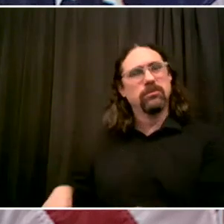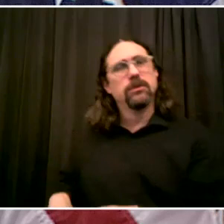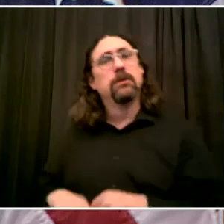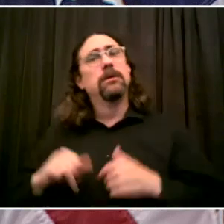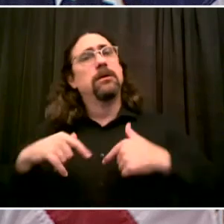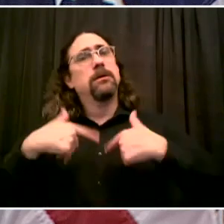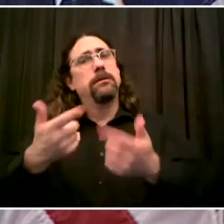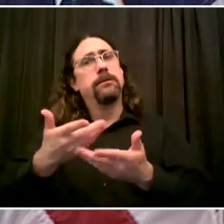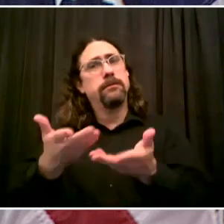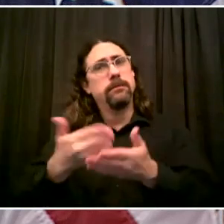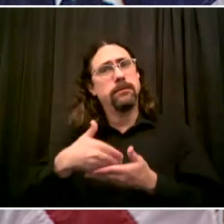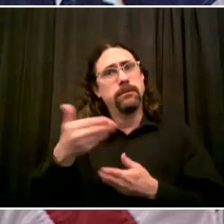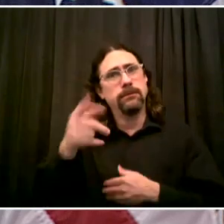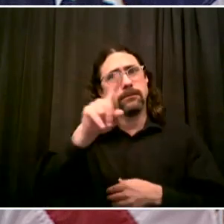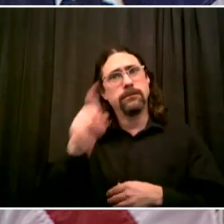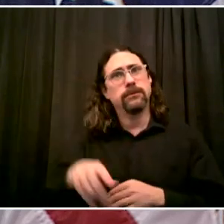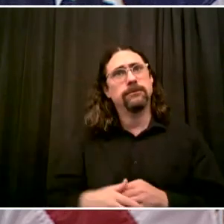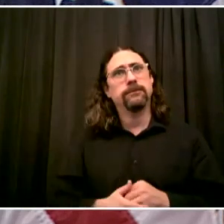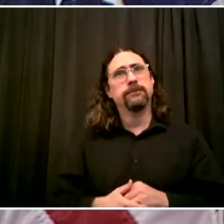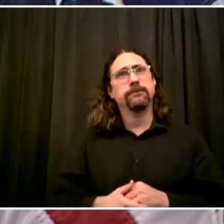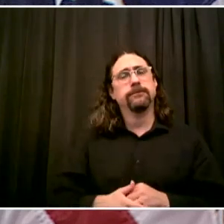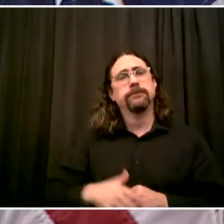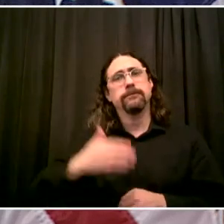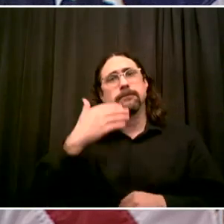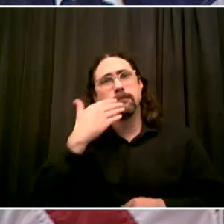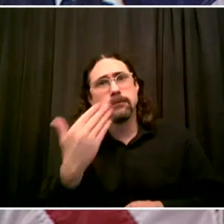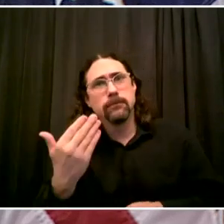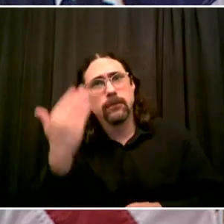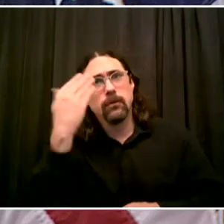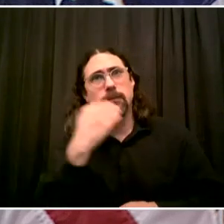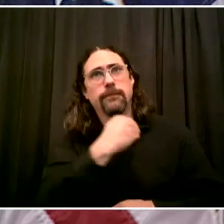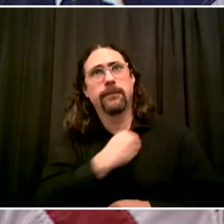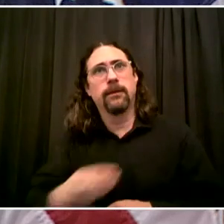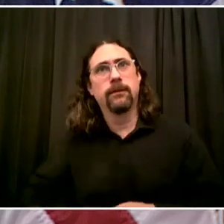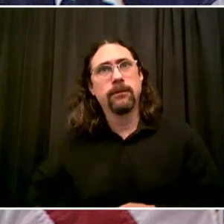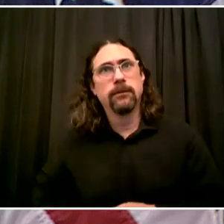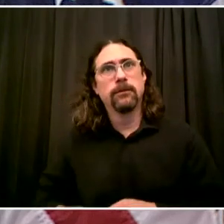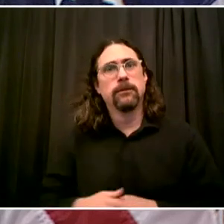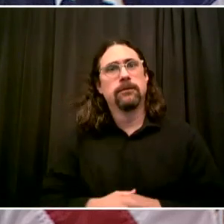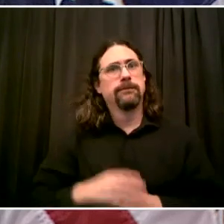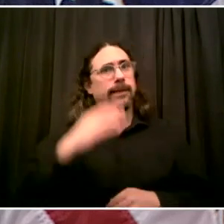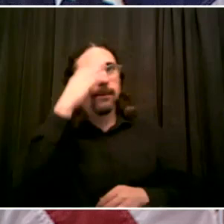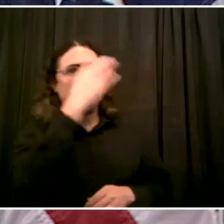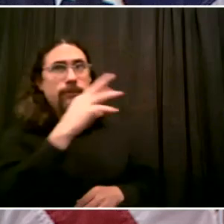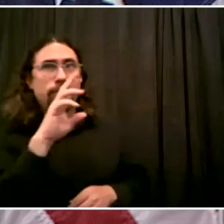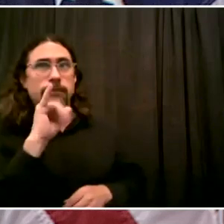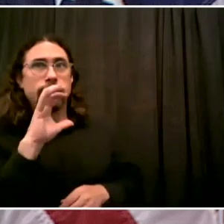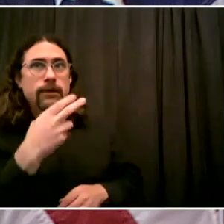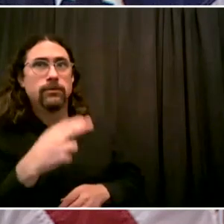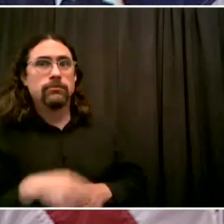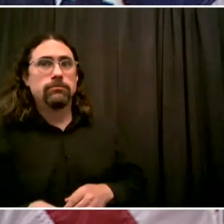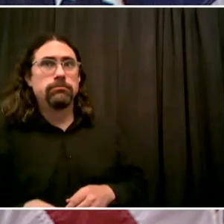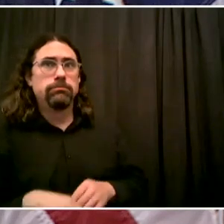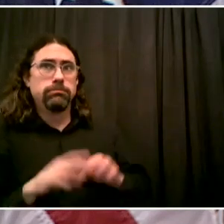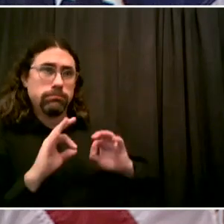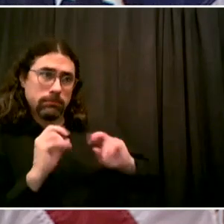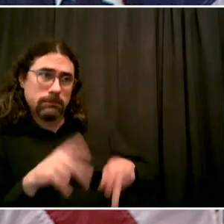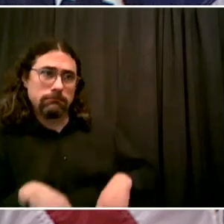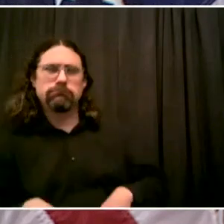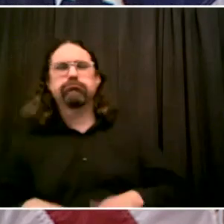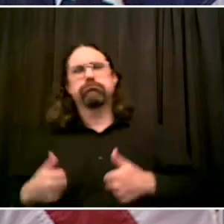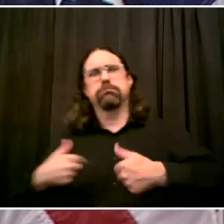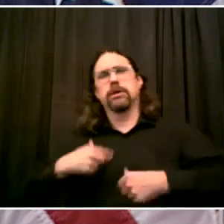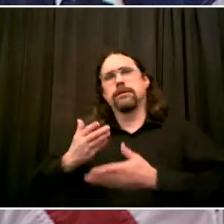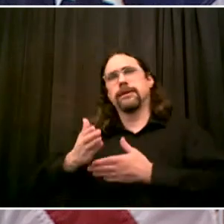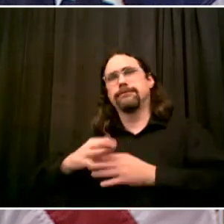Morning, Mr. Mayor. Hey, Rich, how you doing? I'm doing okay. So I'm just wondering, pardon me, there have been